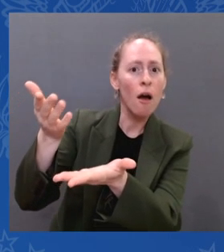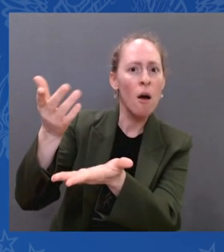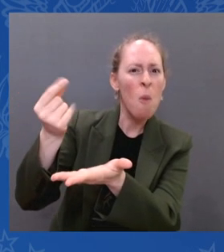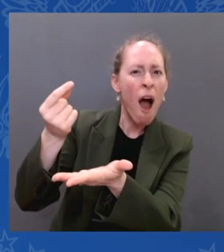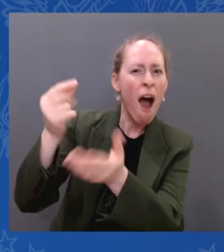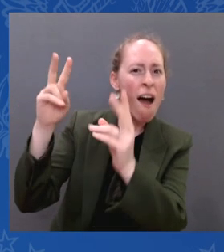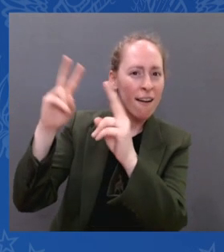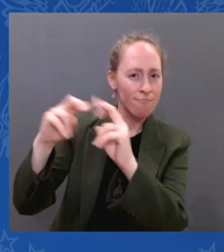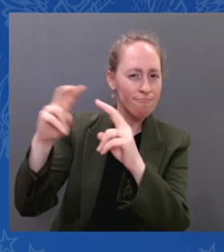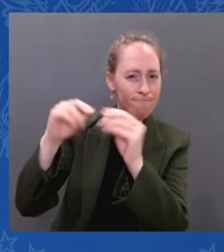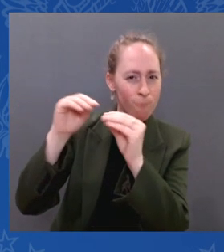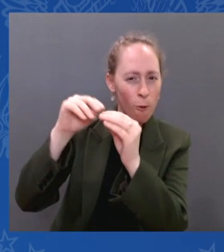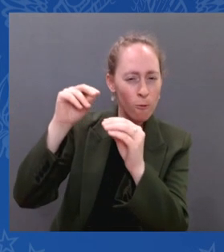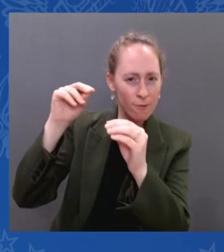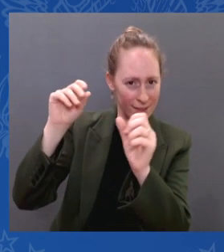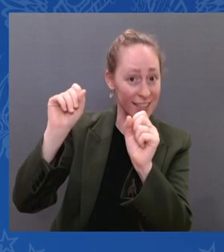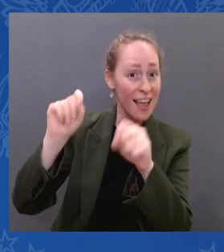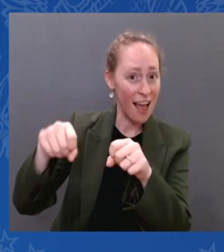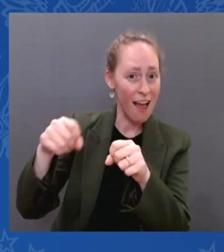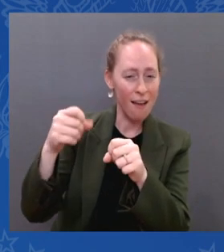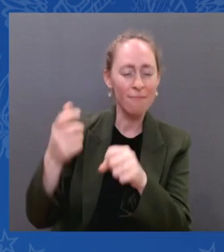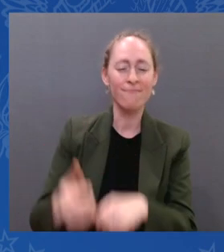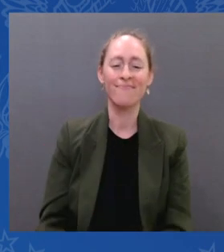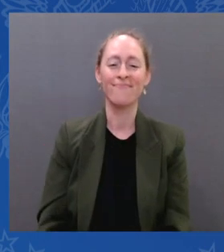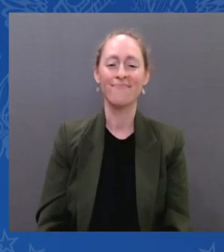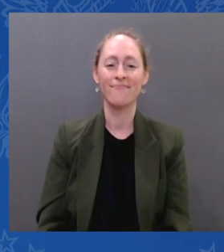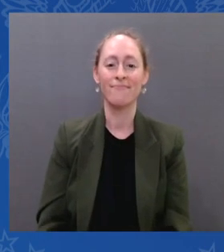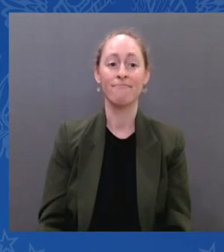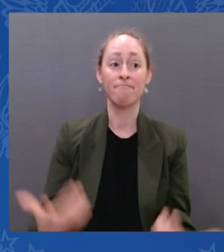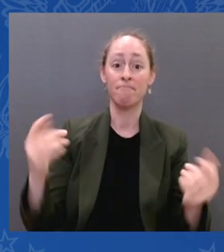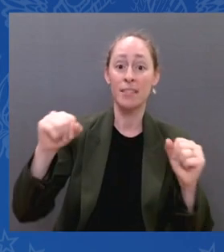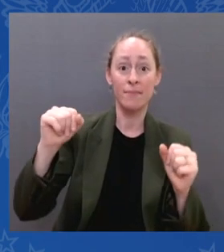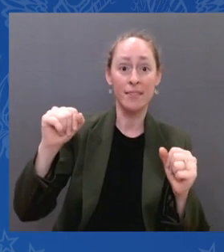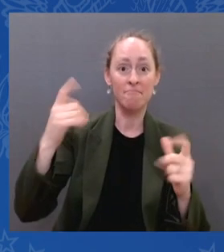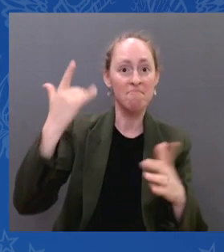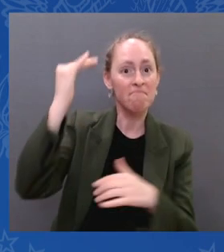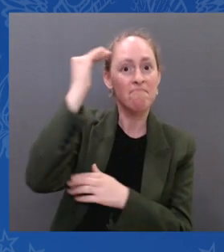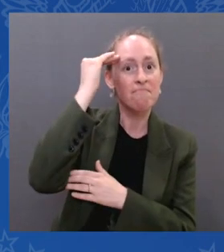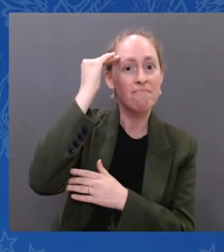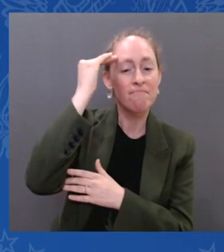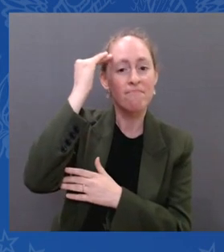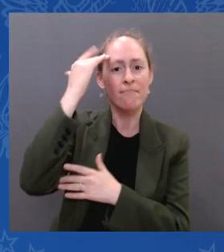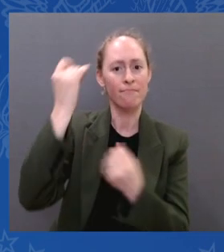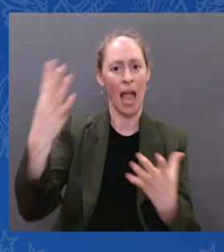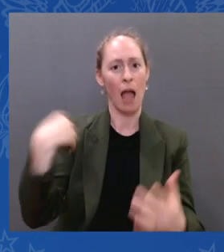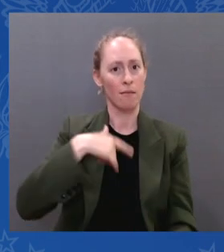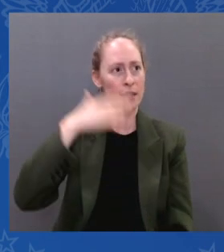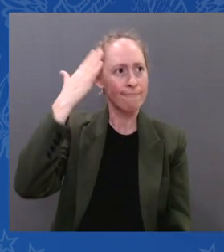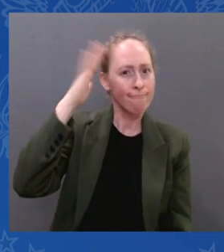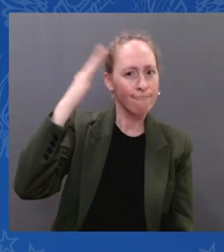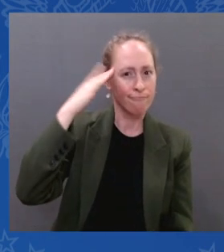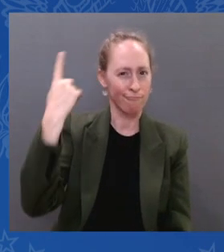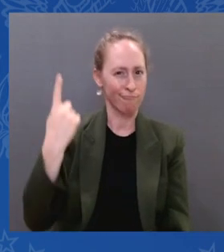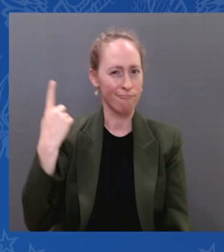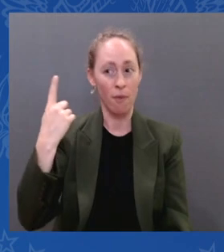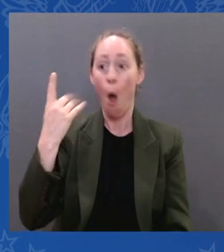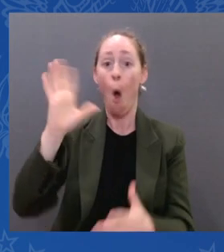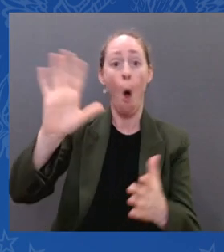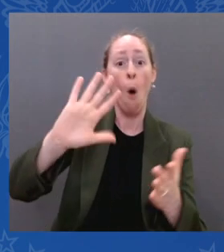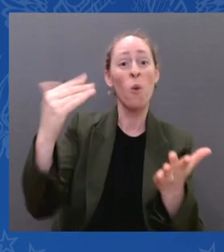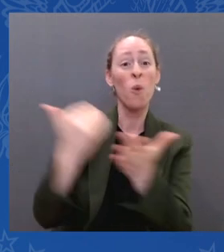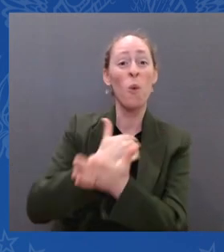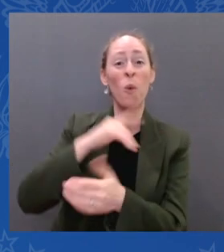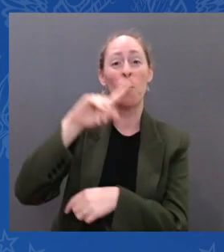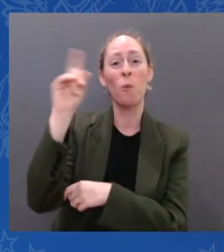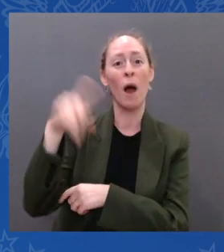the questions are yet. This is what's happening. And it's because of this wonderful